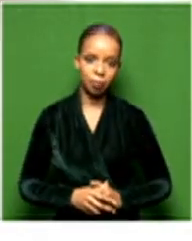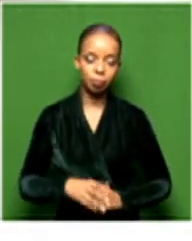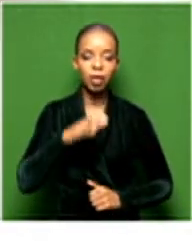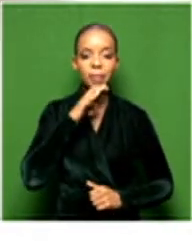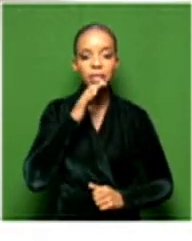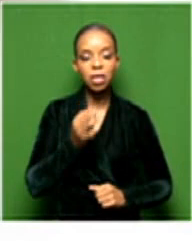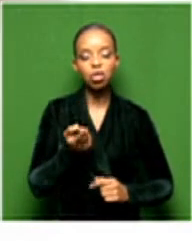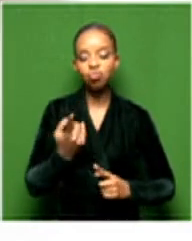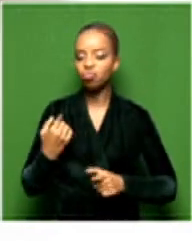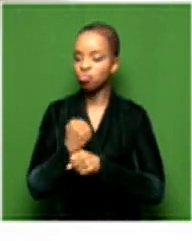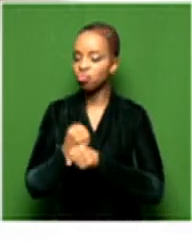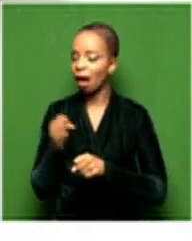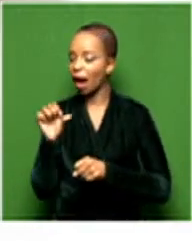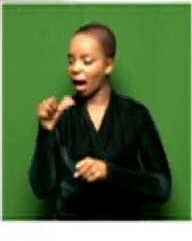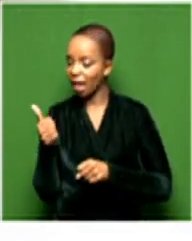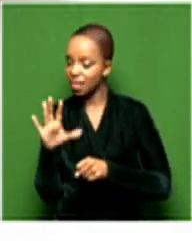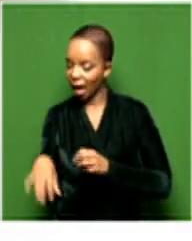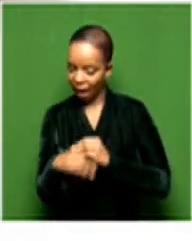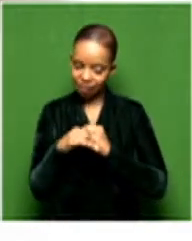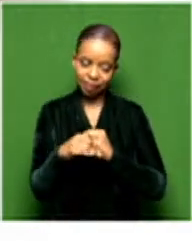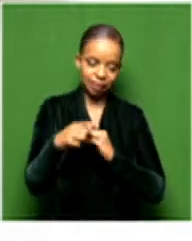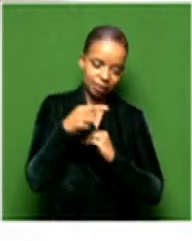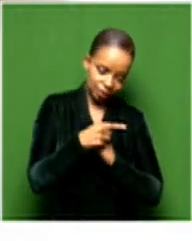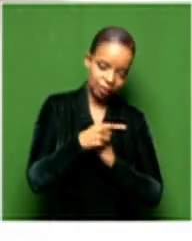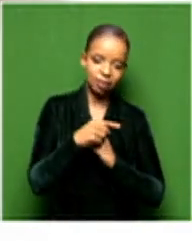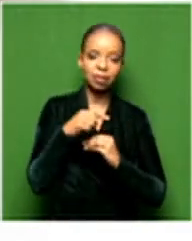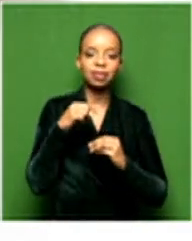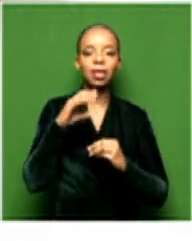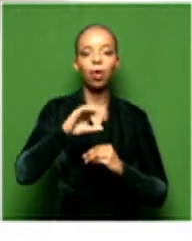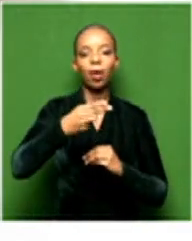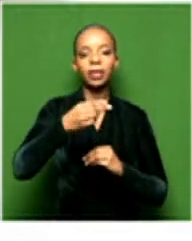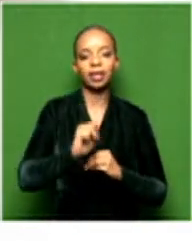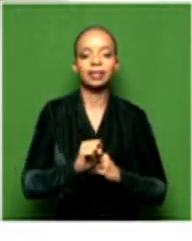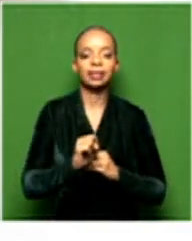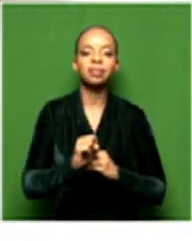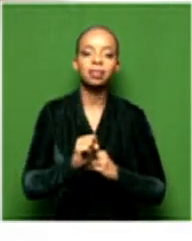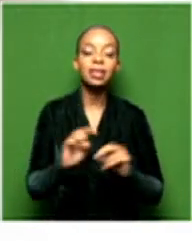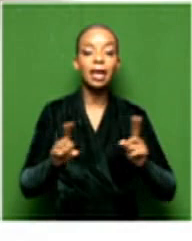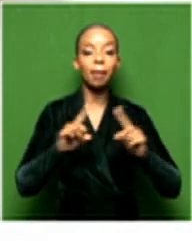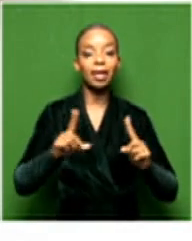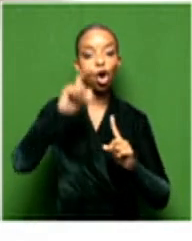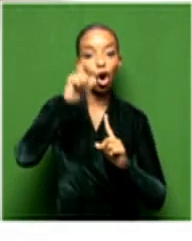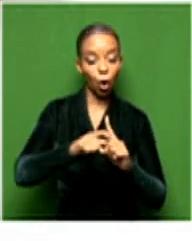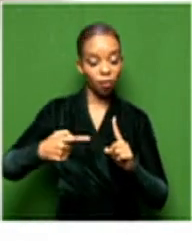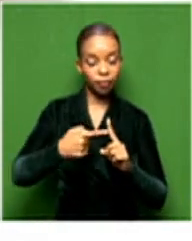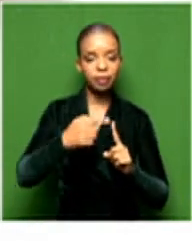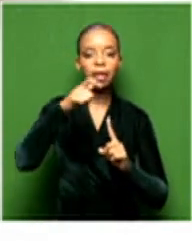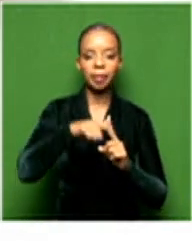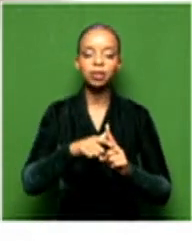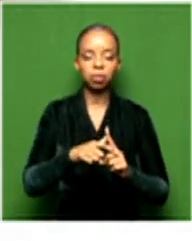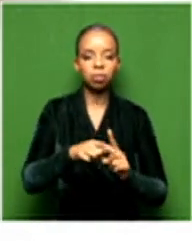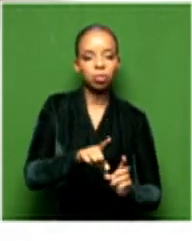main role. So that would be an added part of your portfolio. An officer is someone who is a little bit more